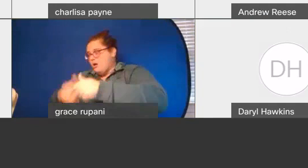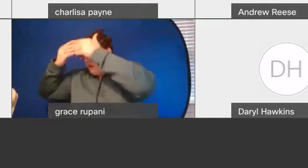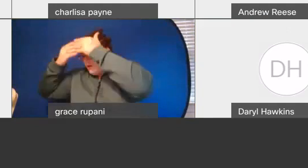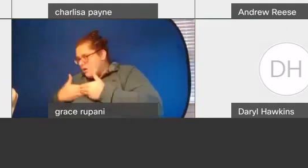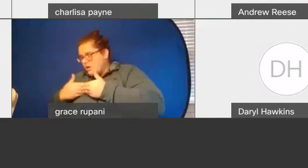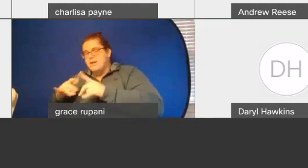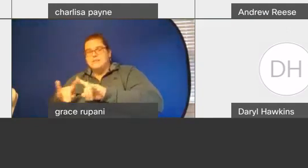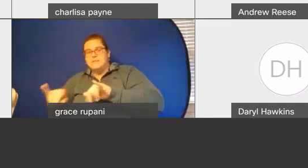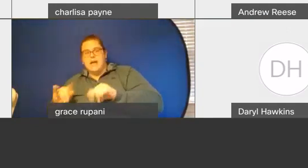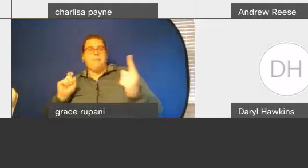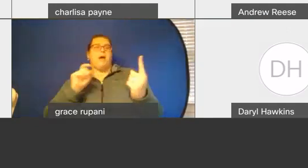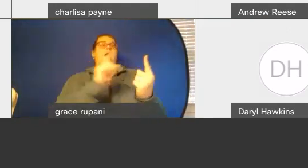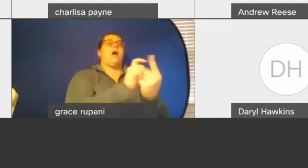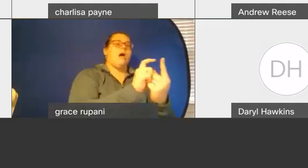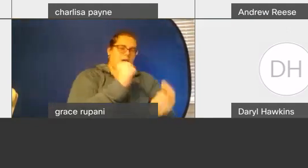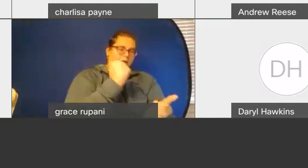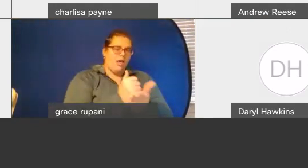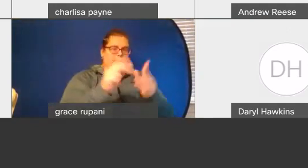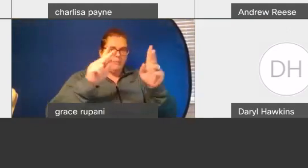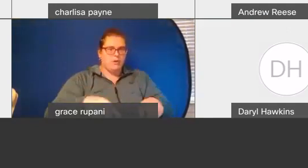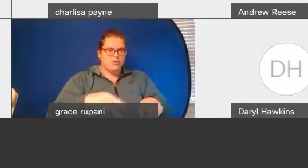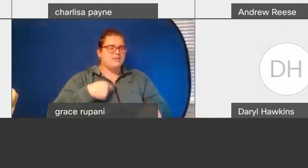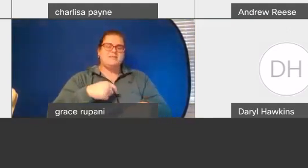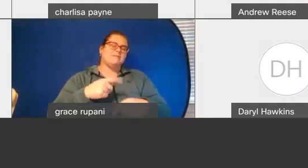when they're going to do that at that immediate,